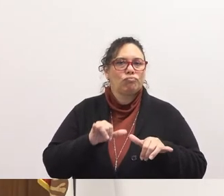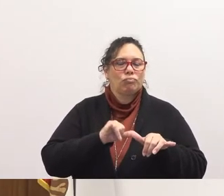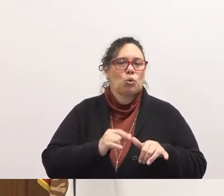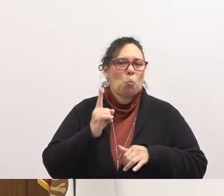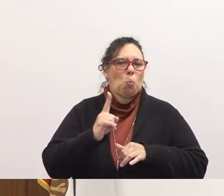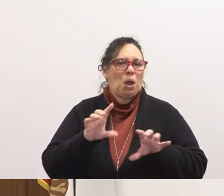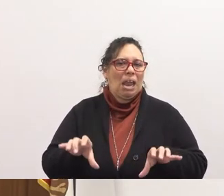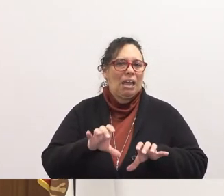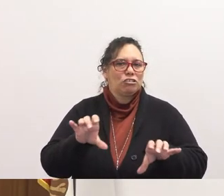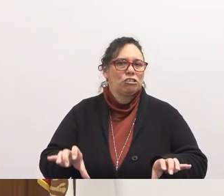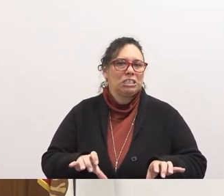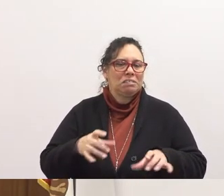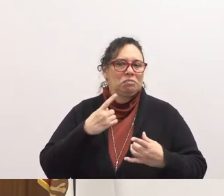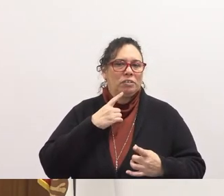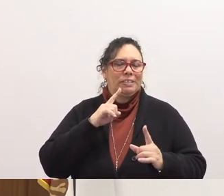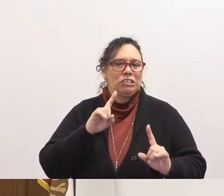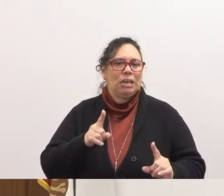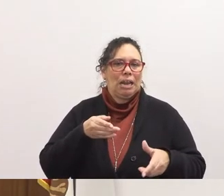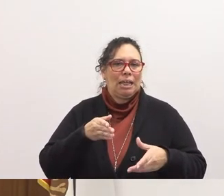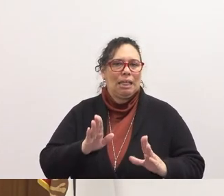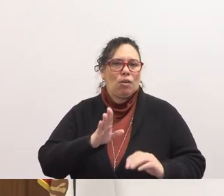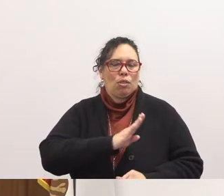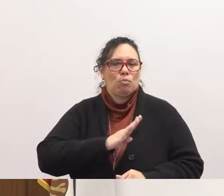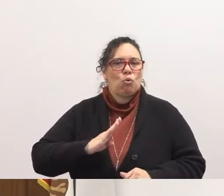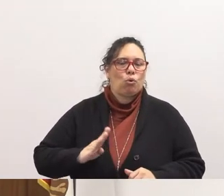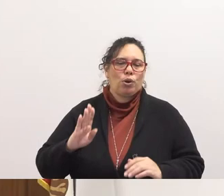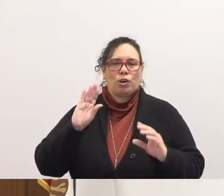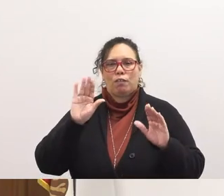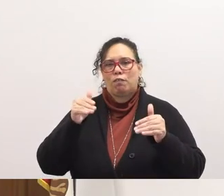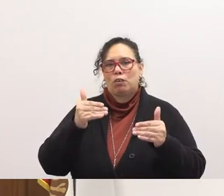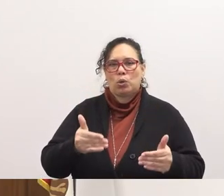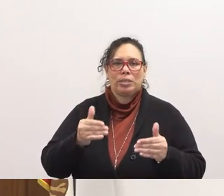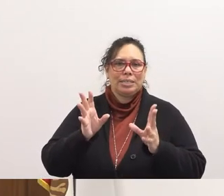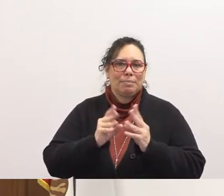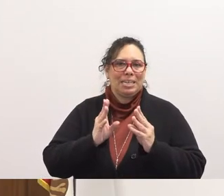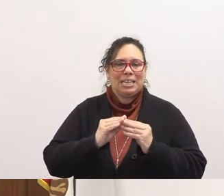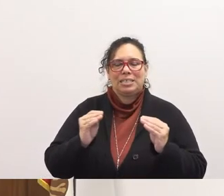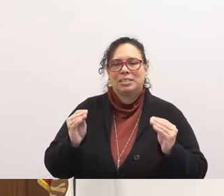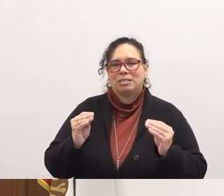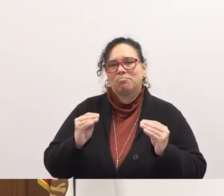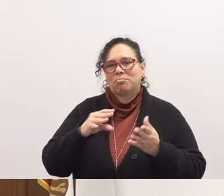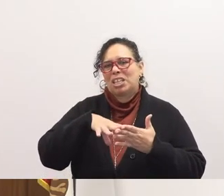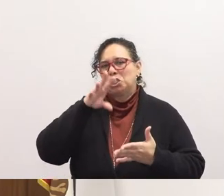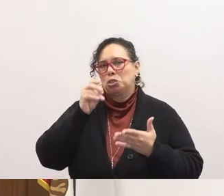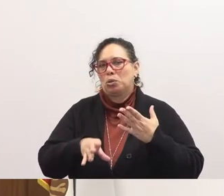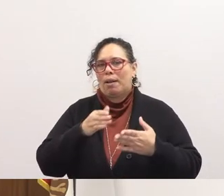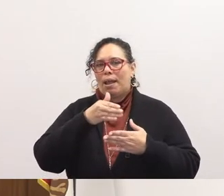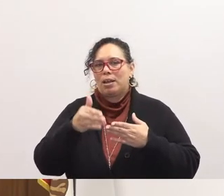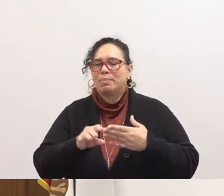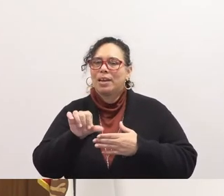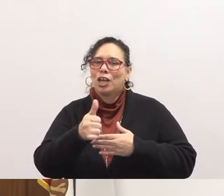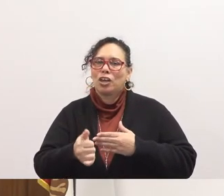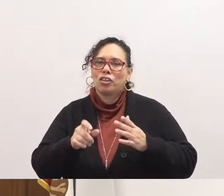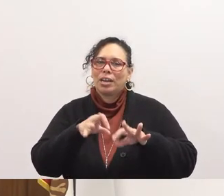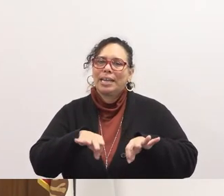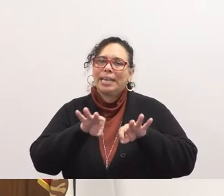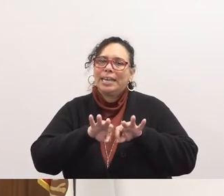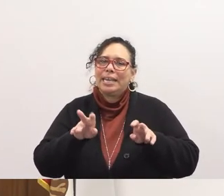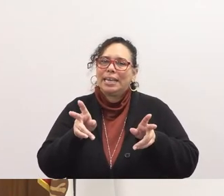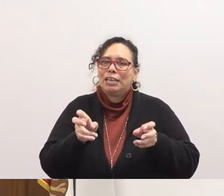action for efficiency and to allow the board to focus our meetings more on student outcomes and other key issues of the